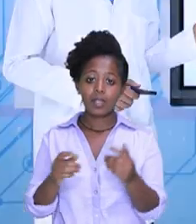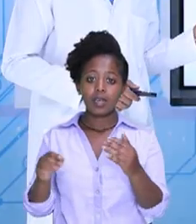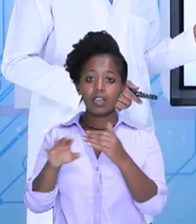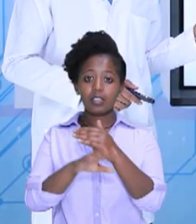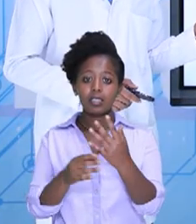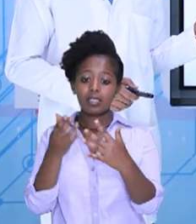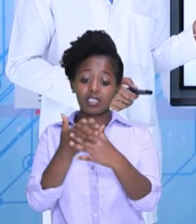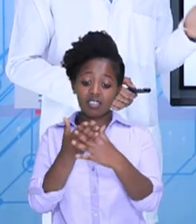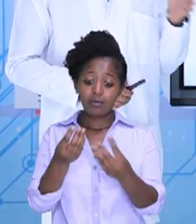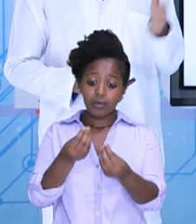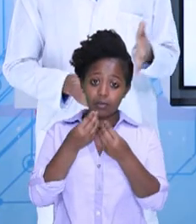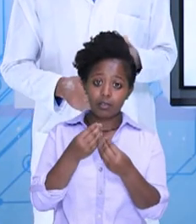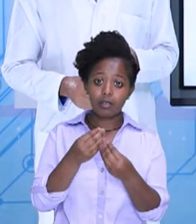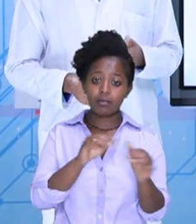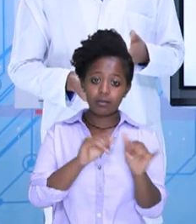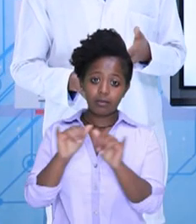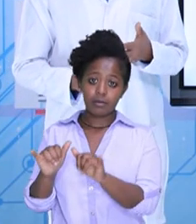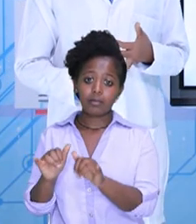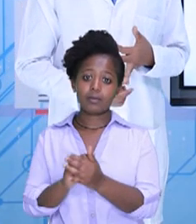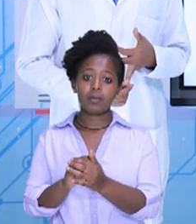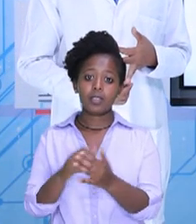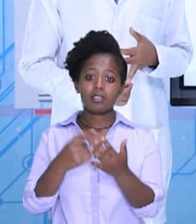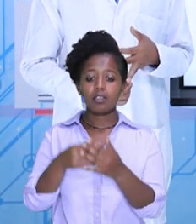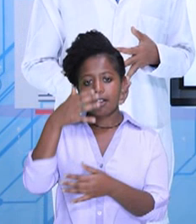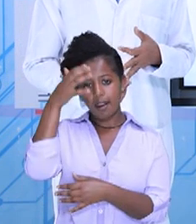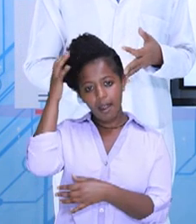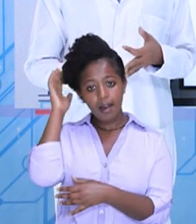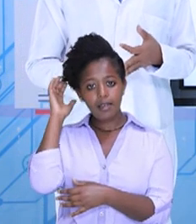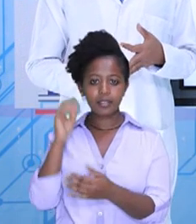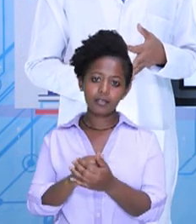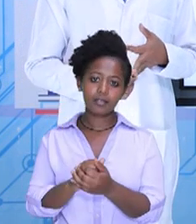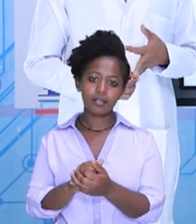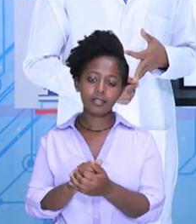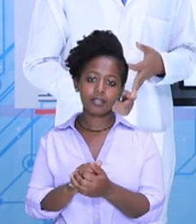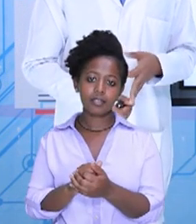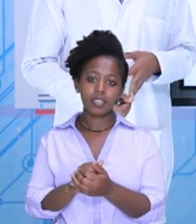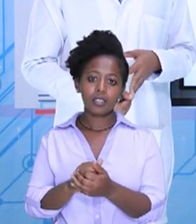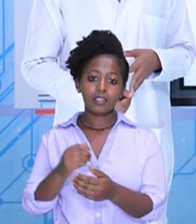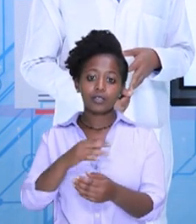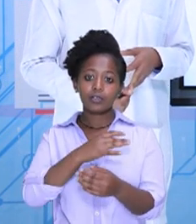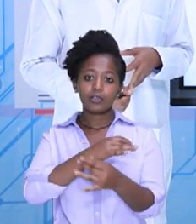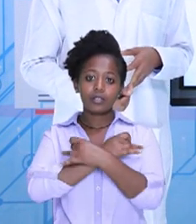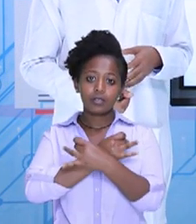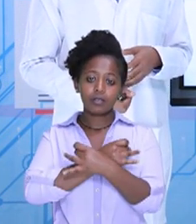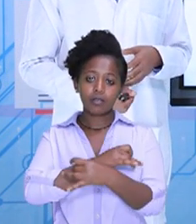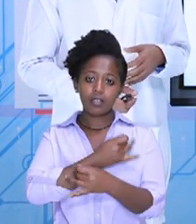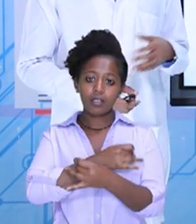Under carnivorous, you can list the lions and cheetahs